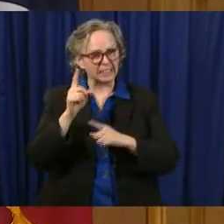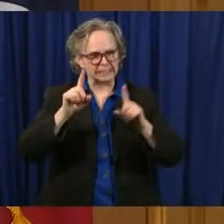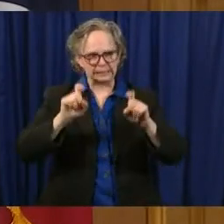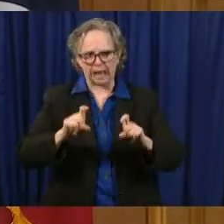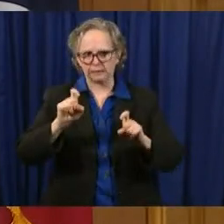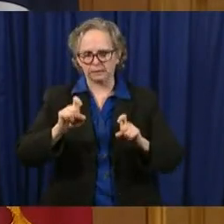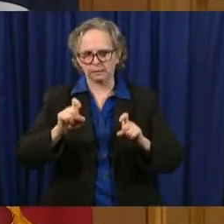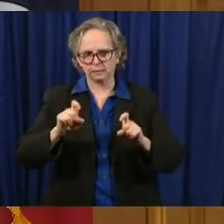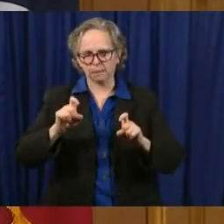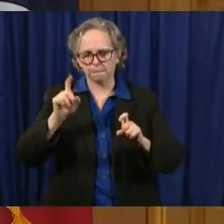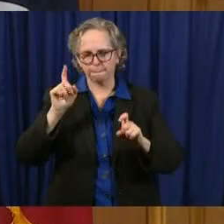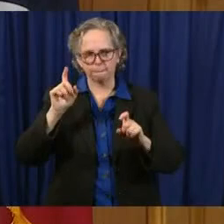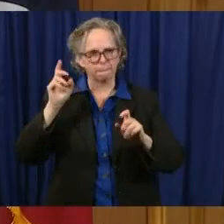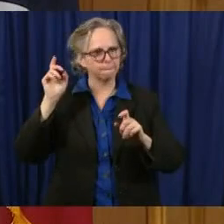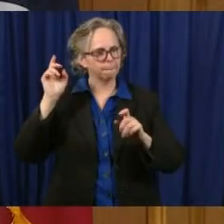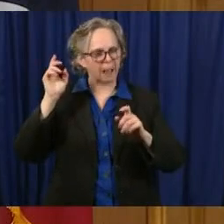steps,